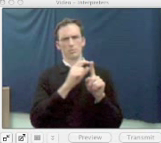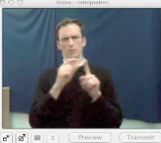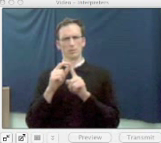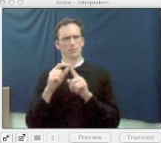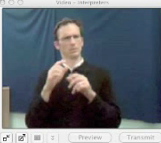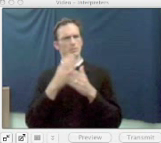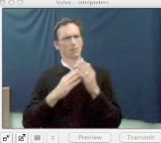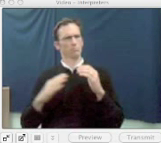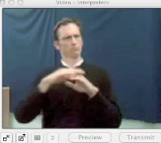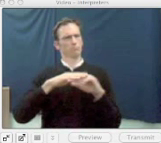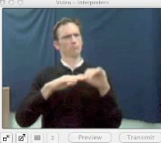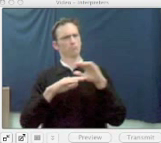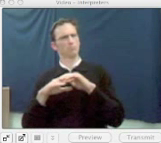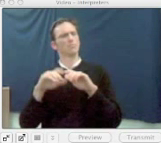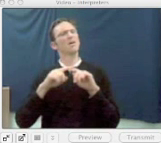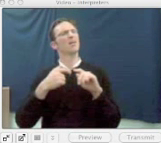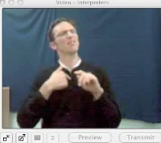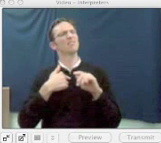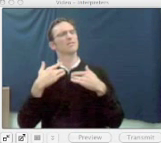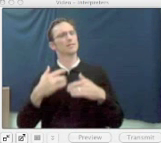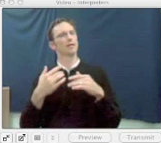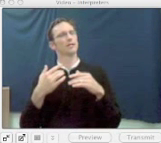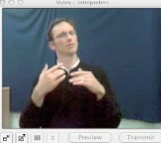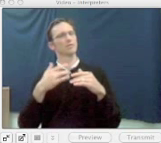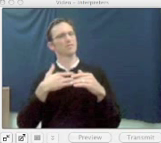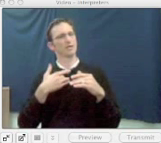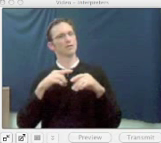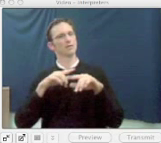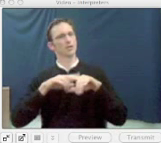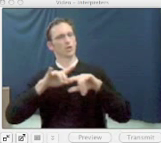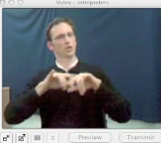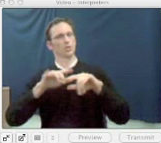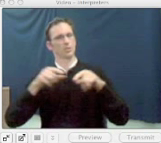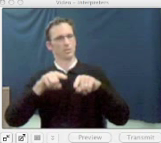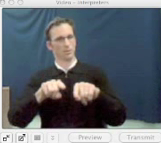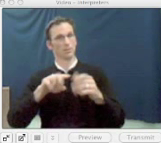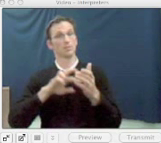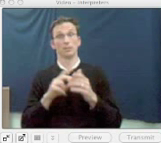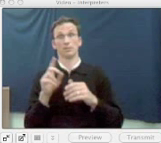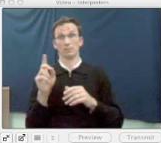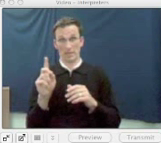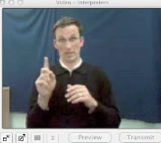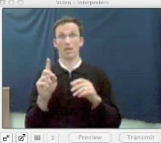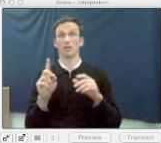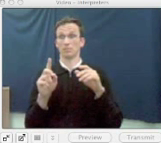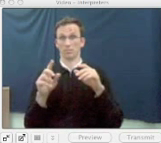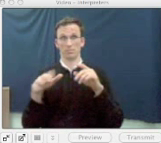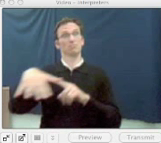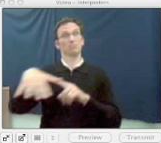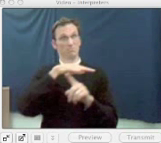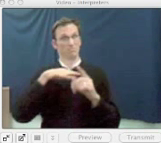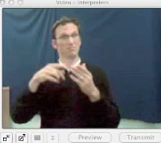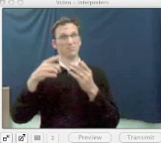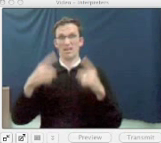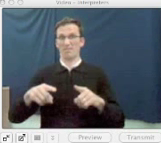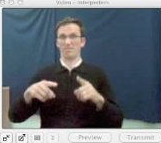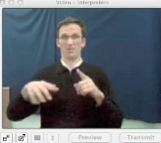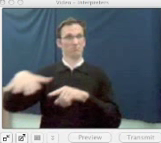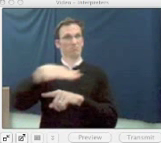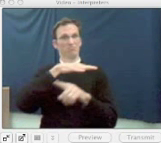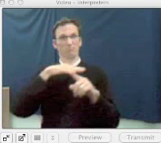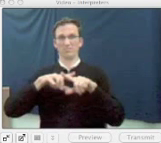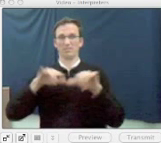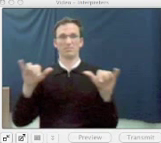have traditionally used the term concurrent. So there are demands that are happening or are true, realities that are true at the same